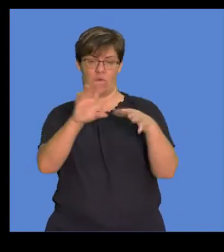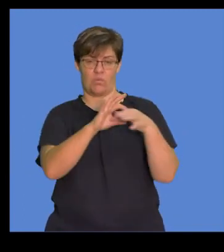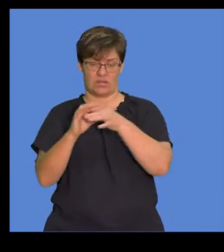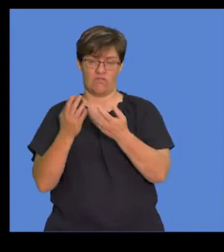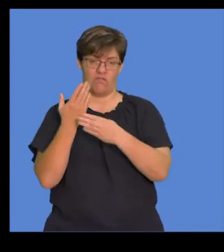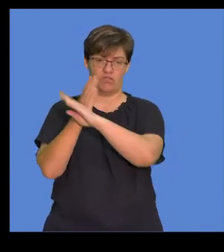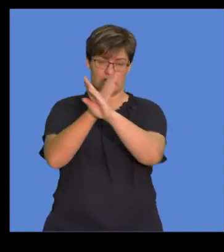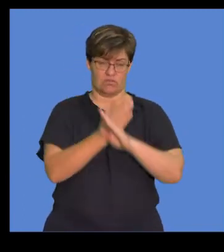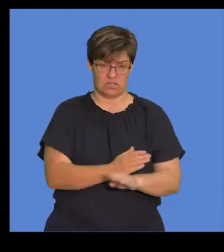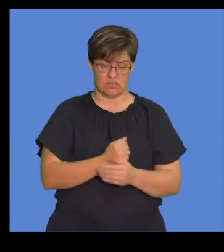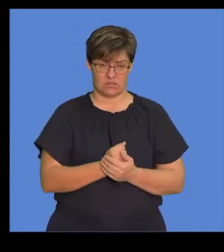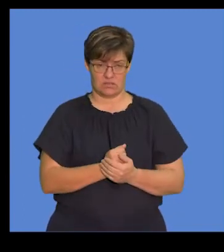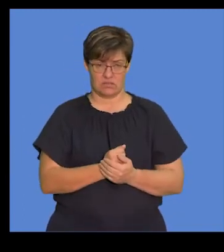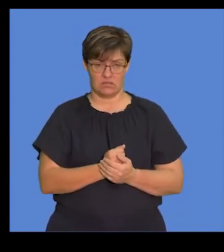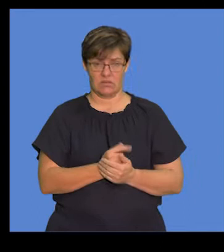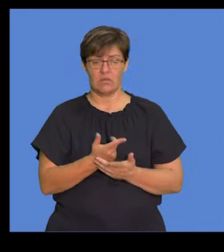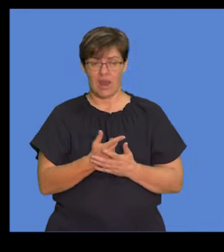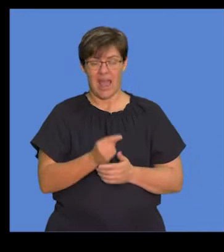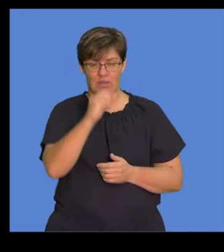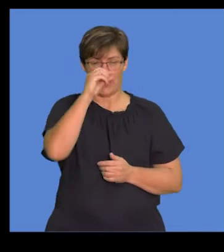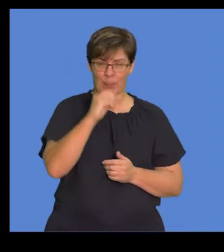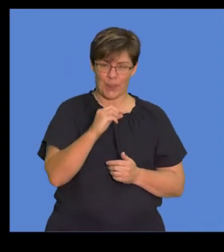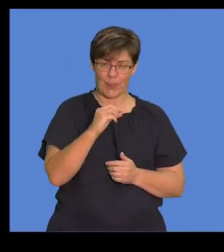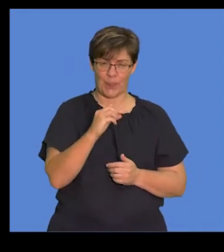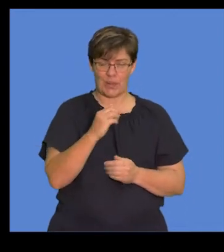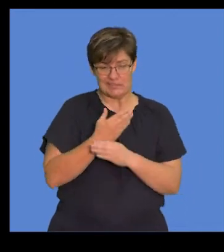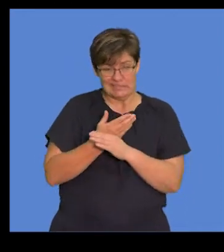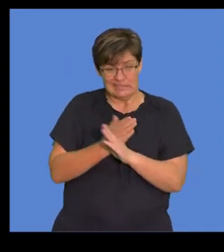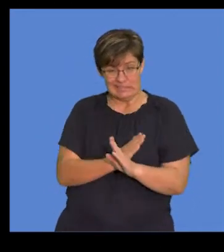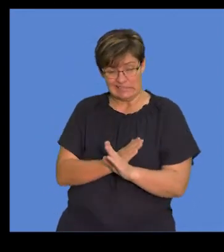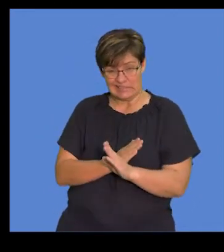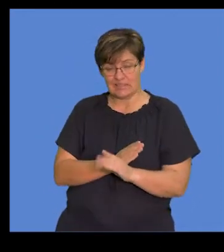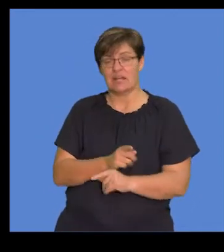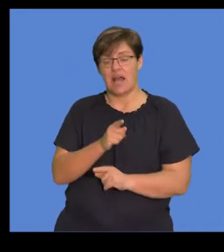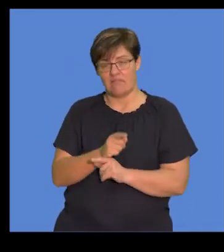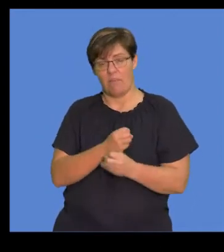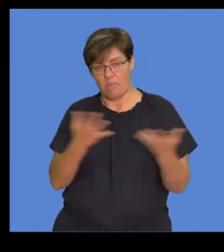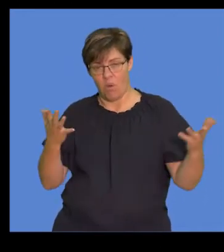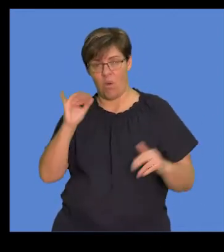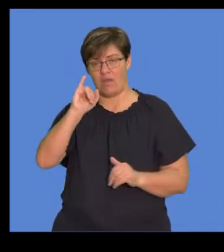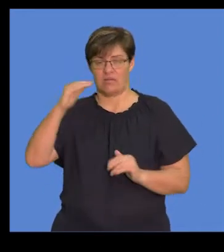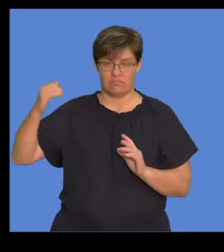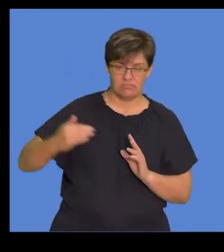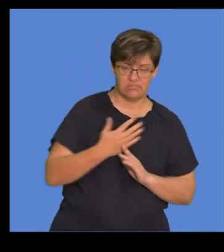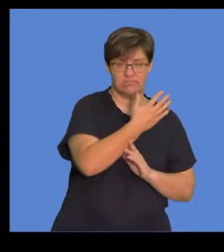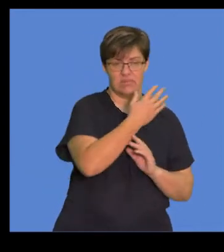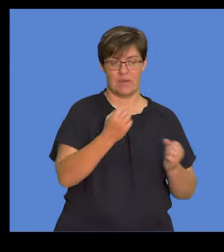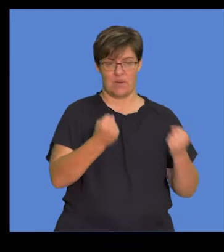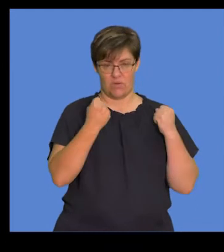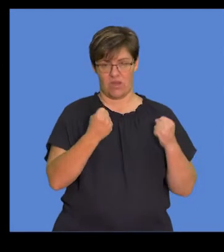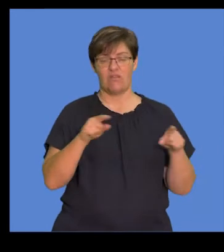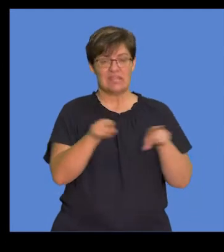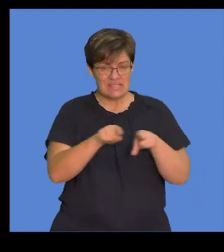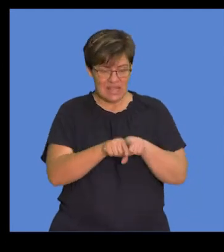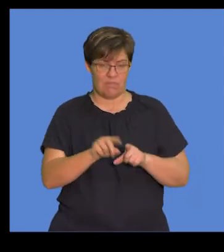on that parallel combination of resistors. So the one that has got the smallest resistance will have